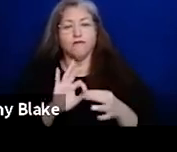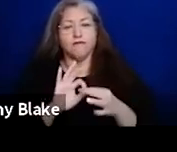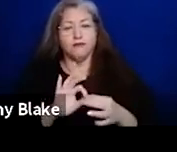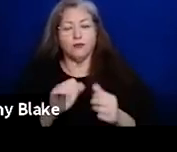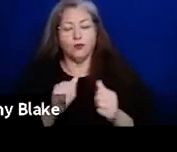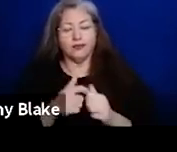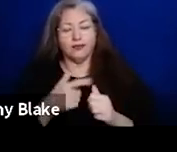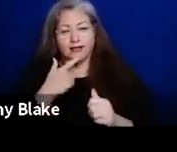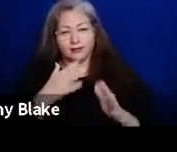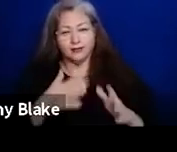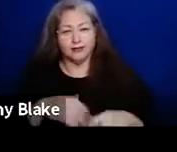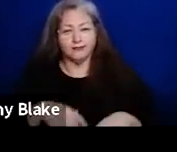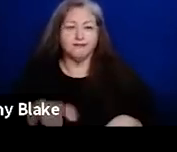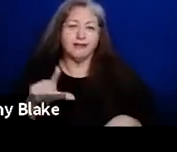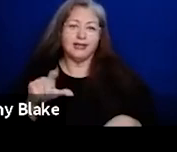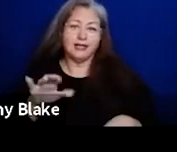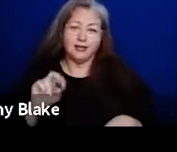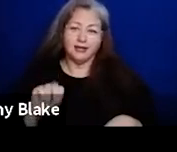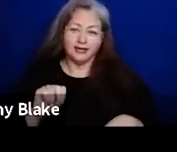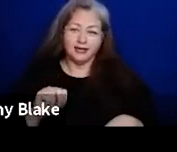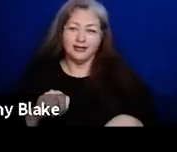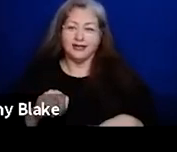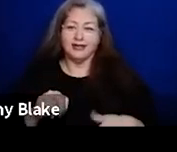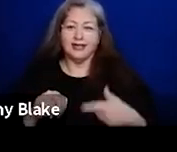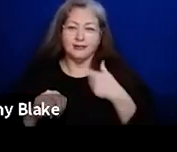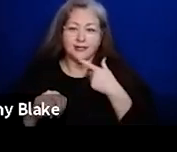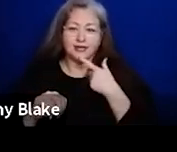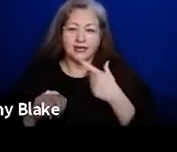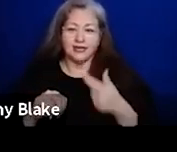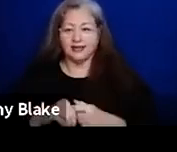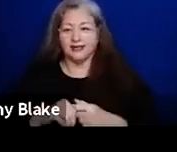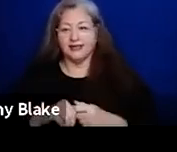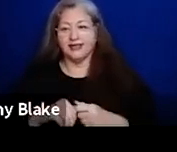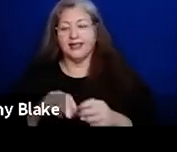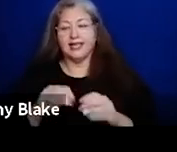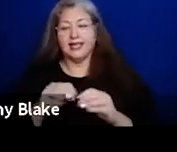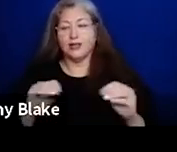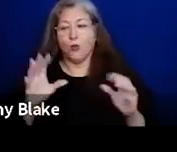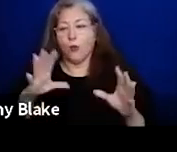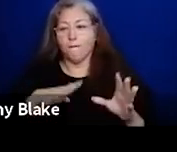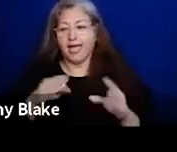lesbian, lesbian, lesbian in no man's